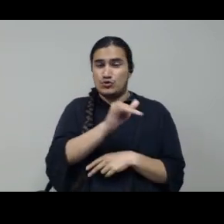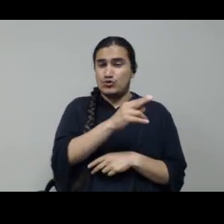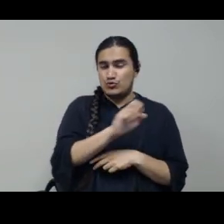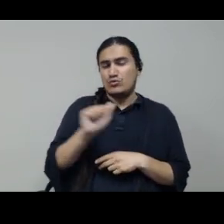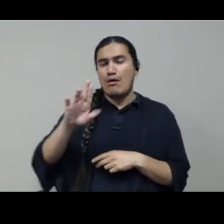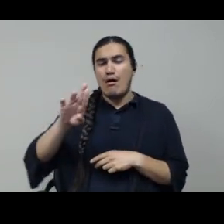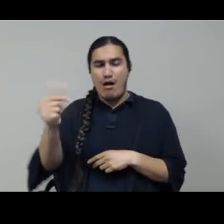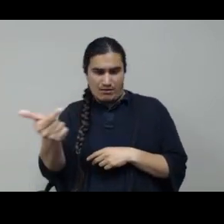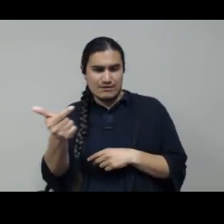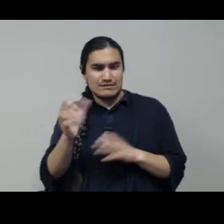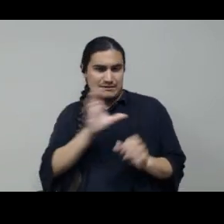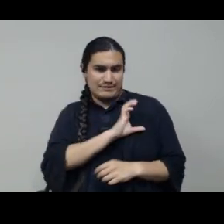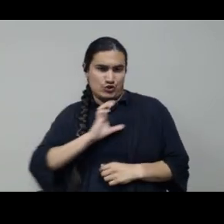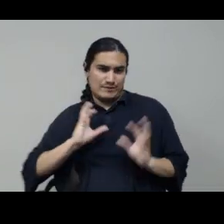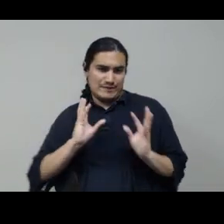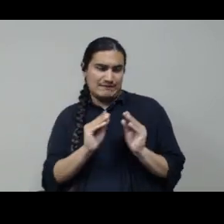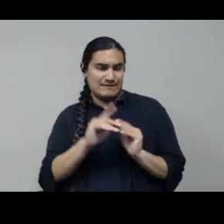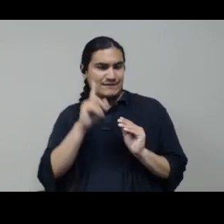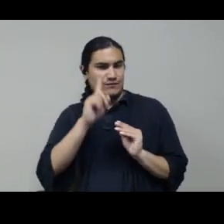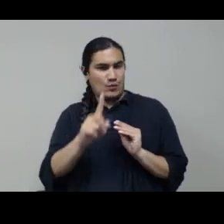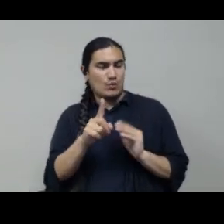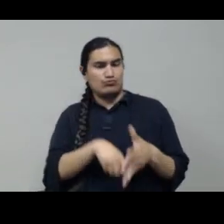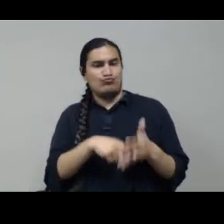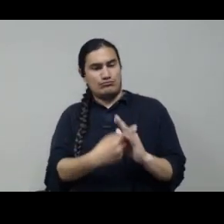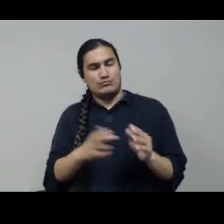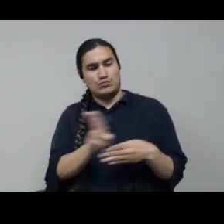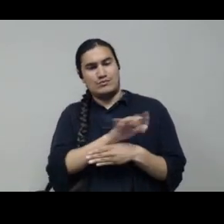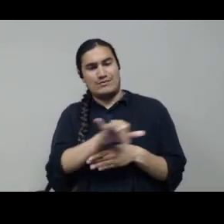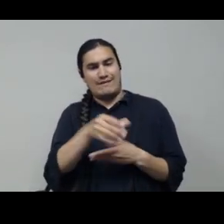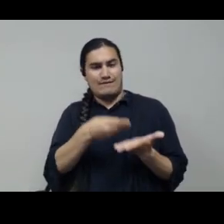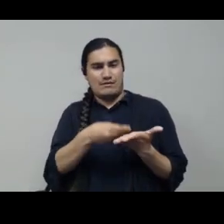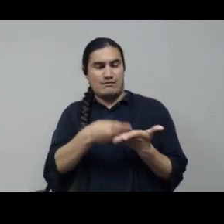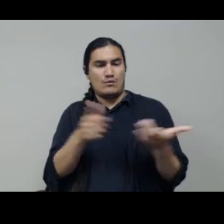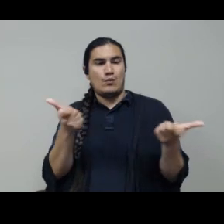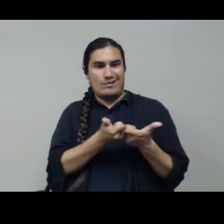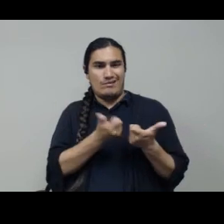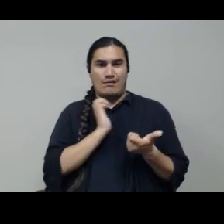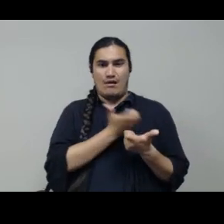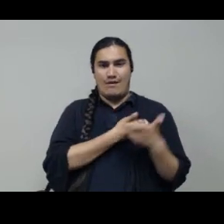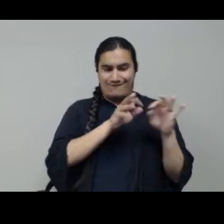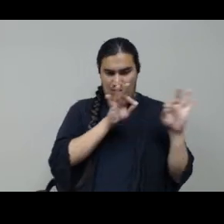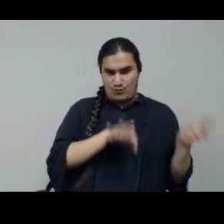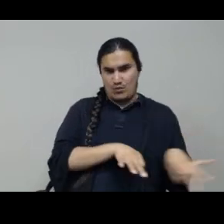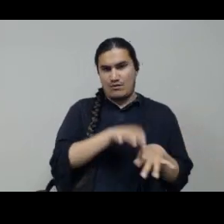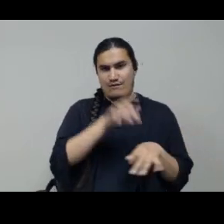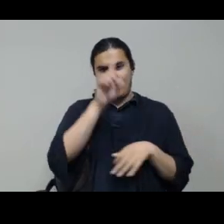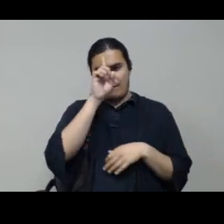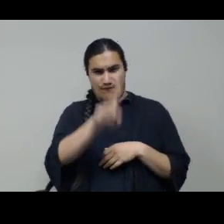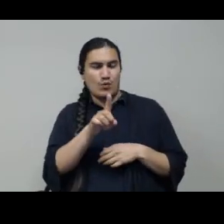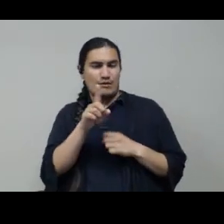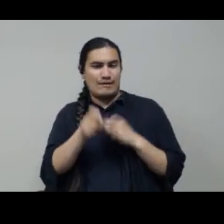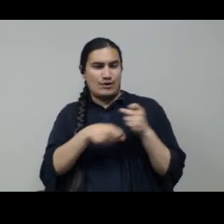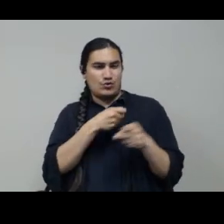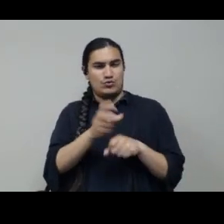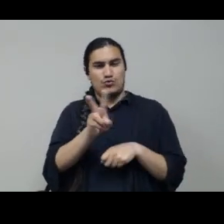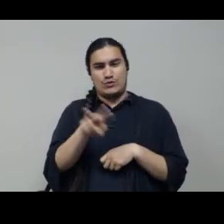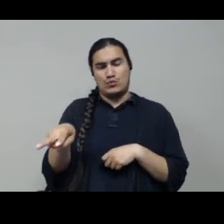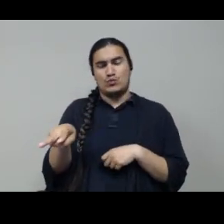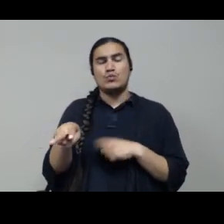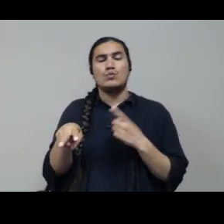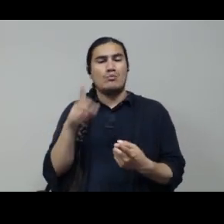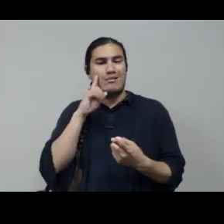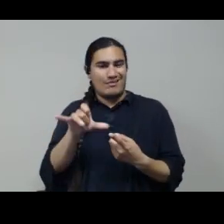meetings to implement the funding increases associated with the framework for federal fiscal year 2022, because those